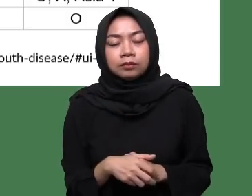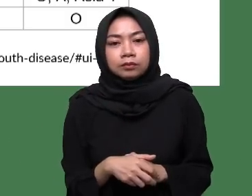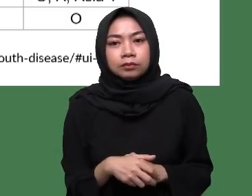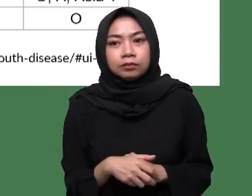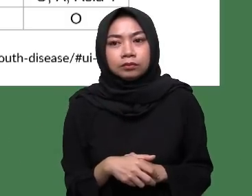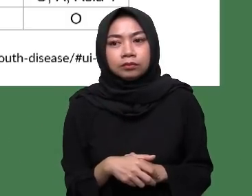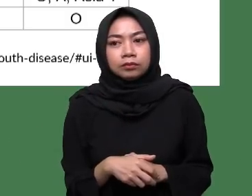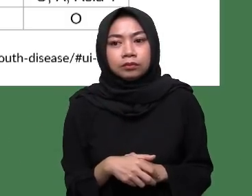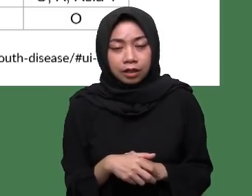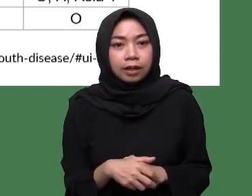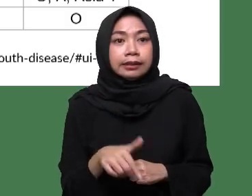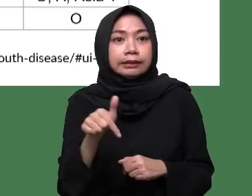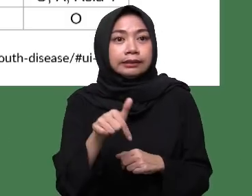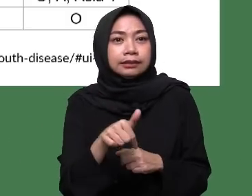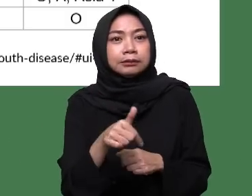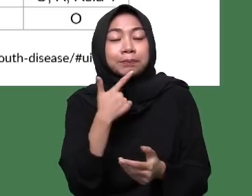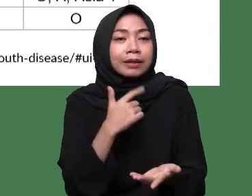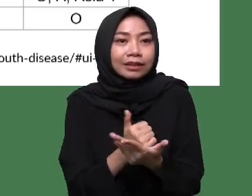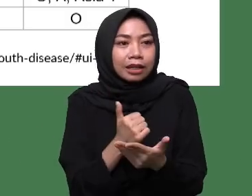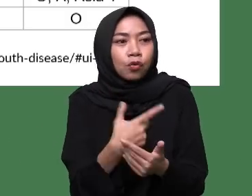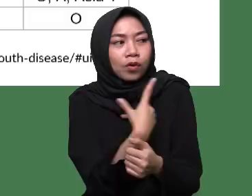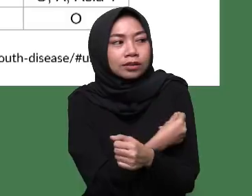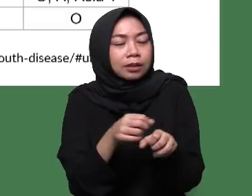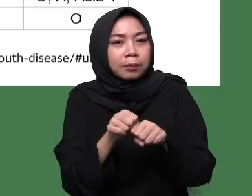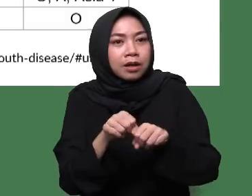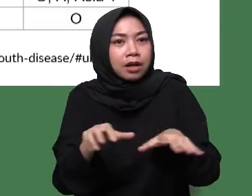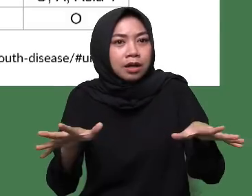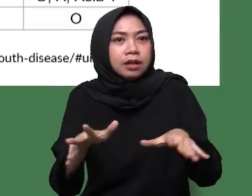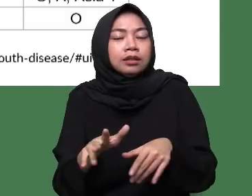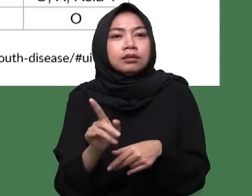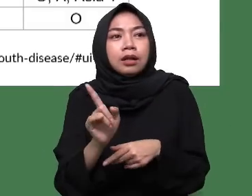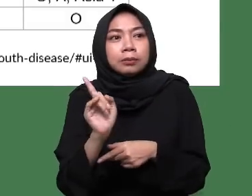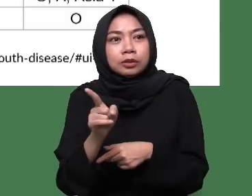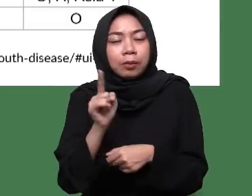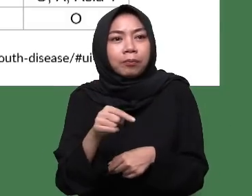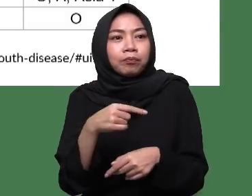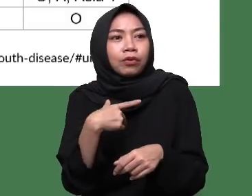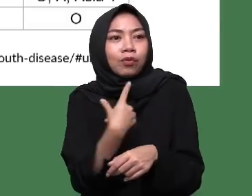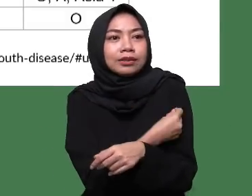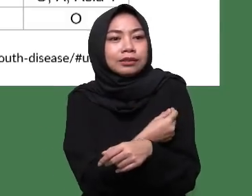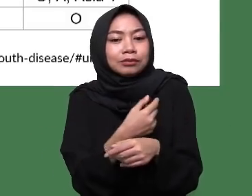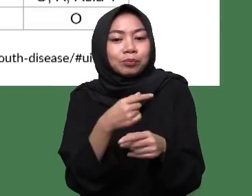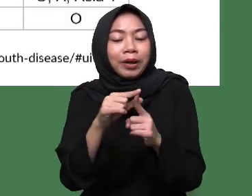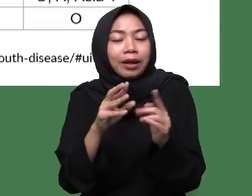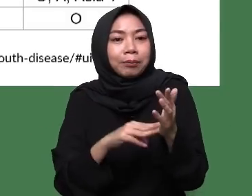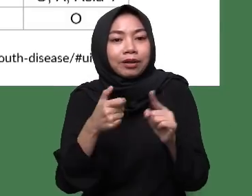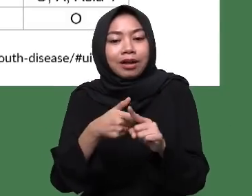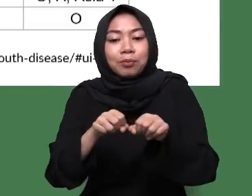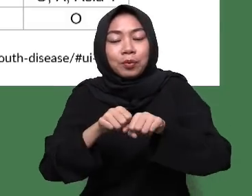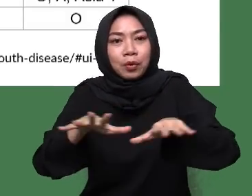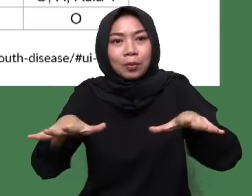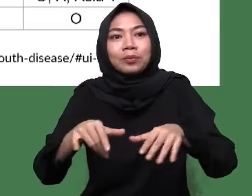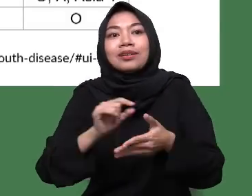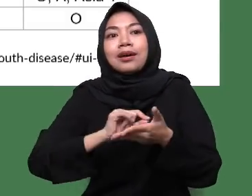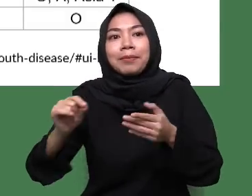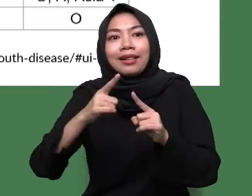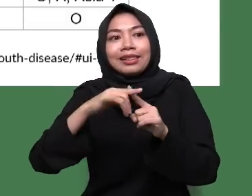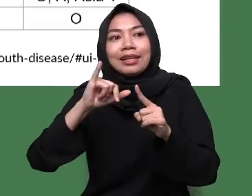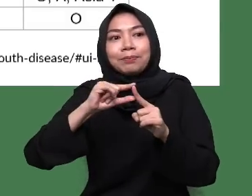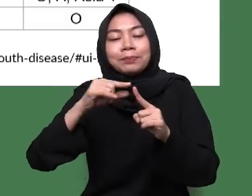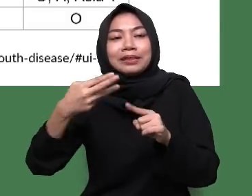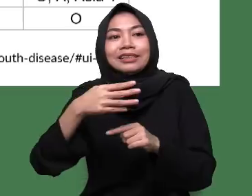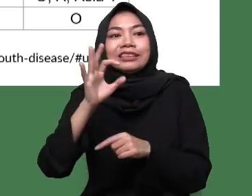for providing vaccines that match with the virus serotype spread in Indonesia. The establishment of